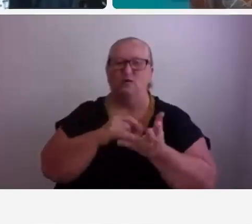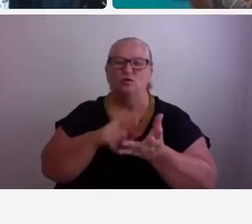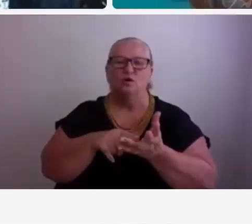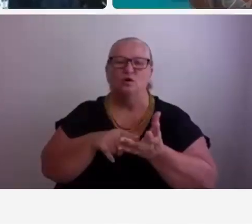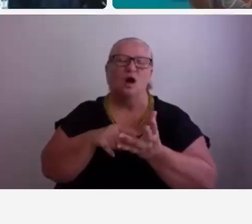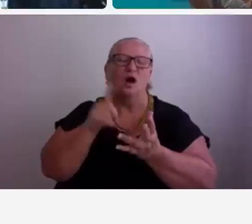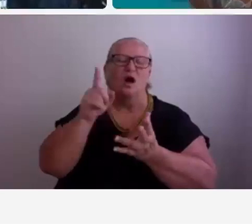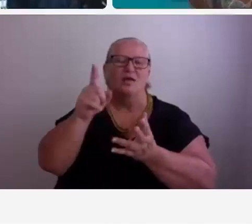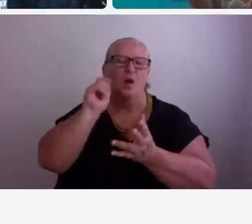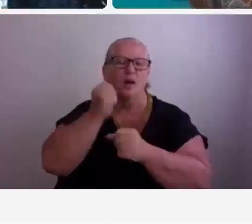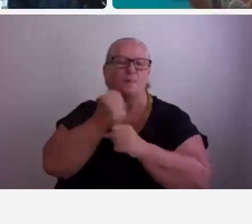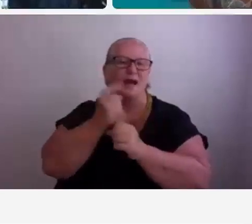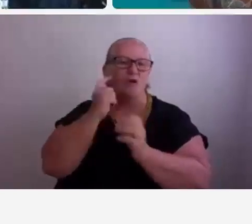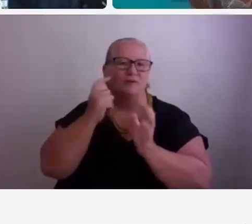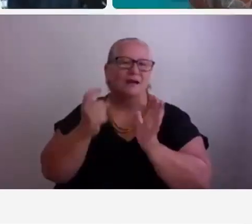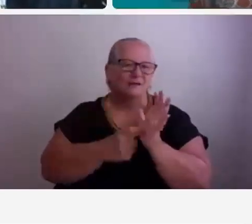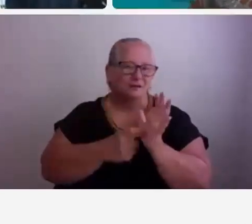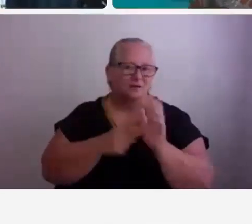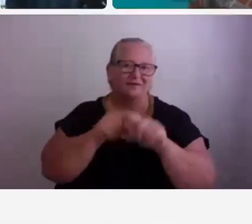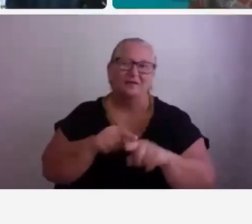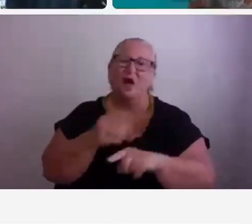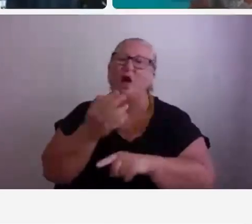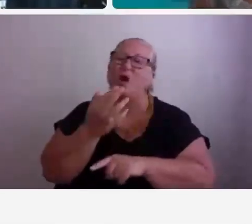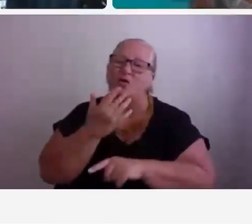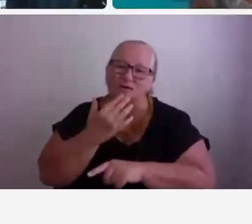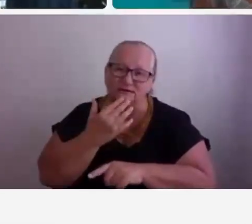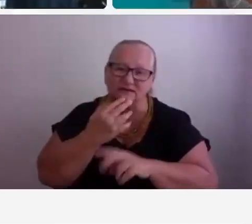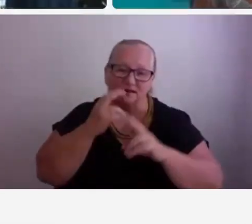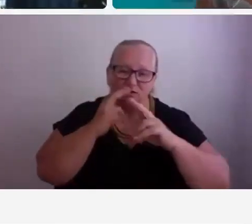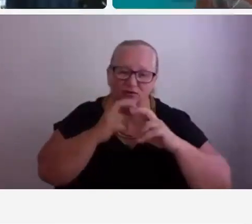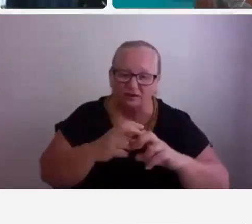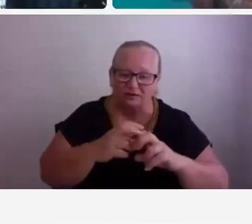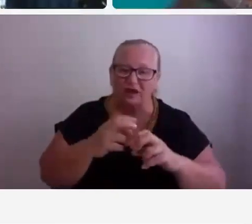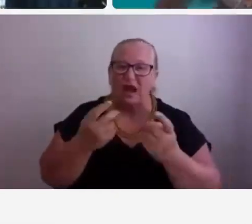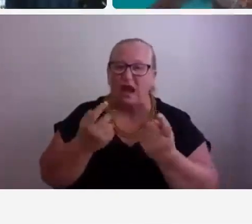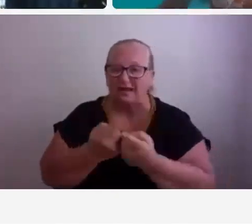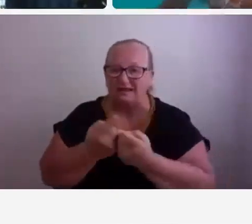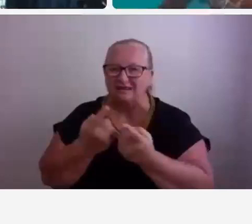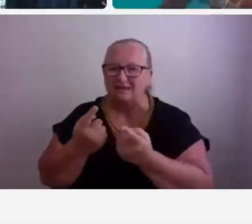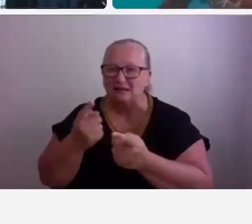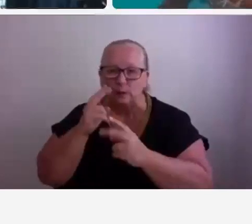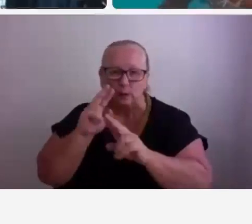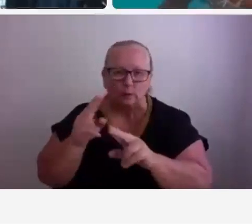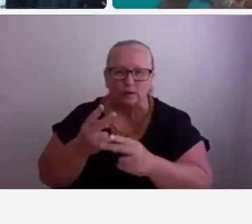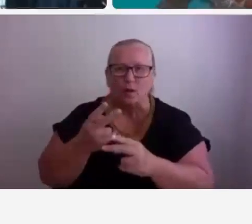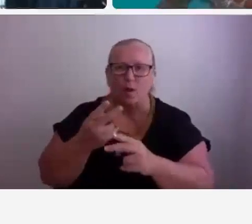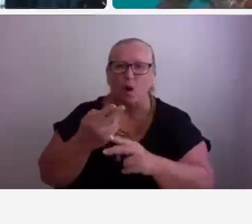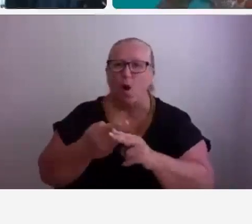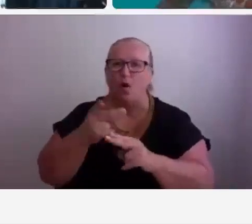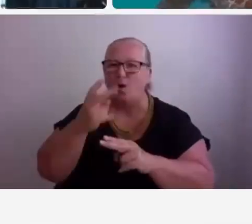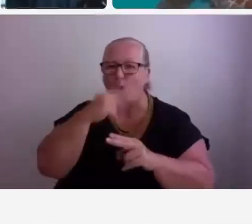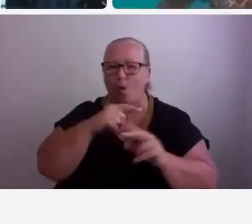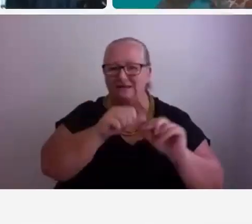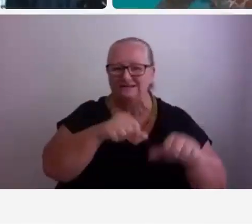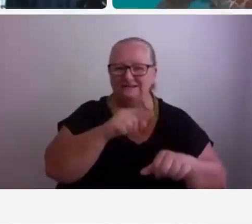make recommendations based upon costing studies and other research that they do on those NWAL values and other